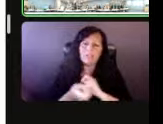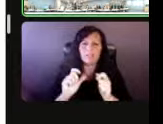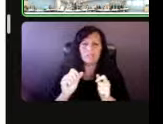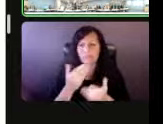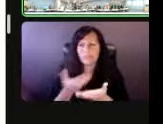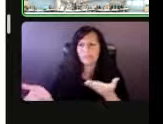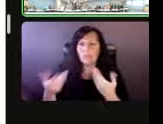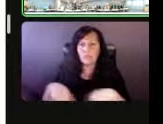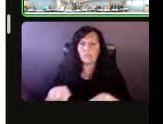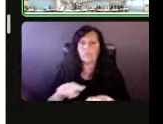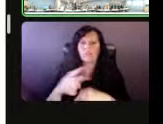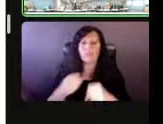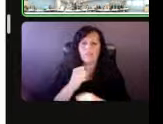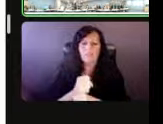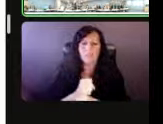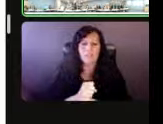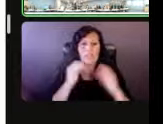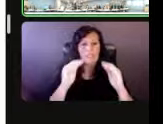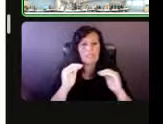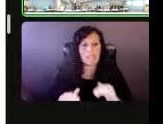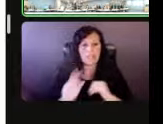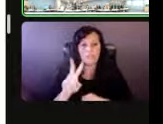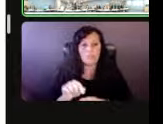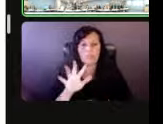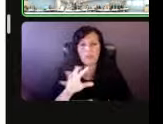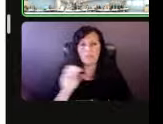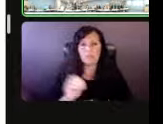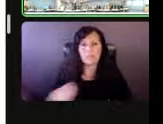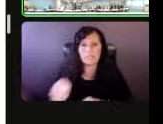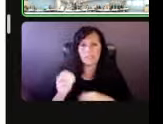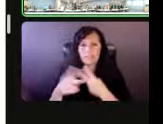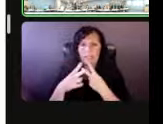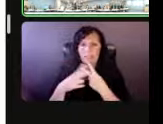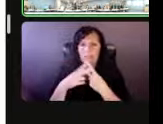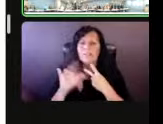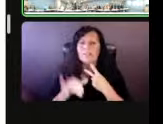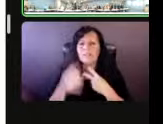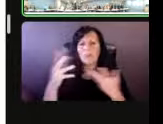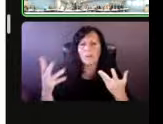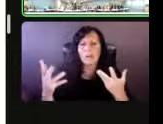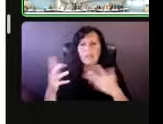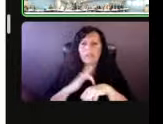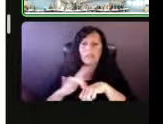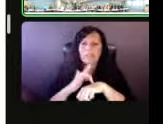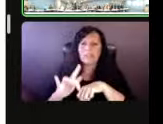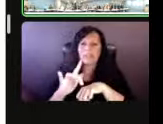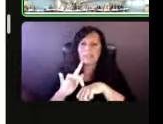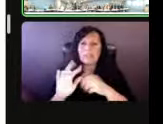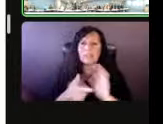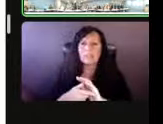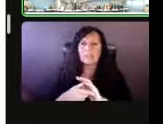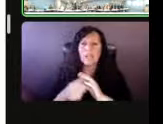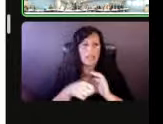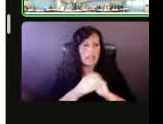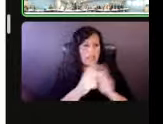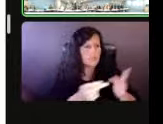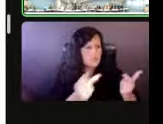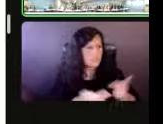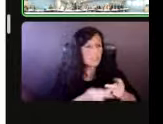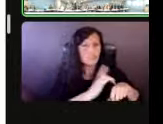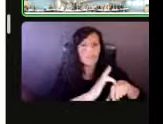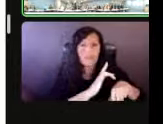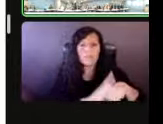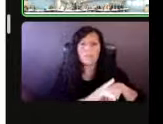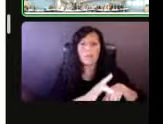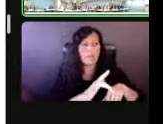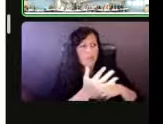That next line, that 2.5% savings, that's for vacancies. So if a position's in transition, it's open for a few months, that's